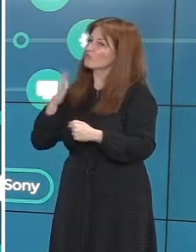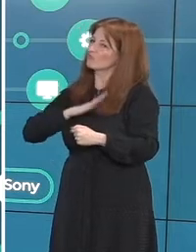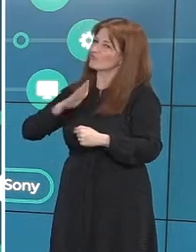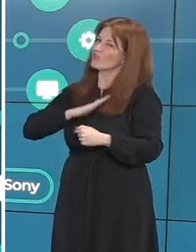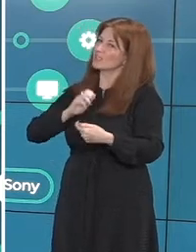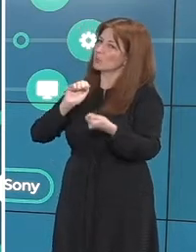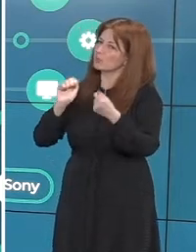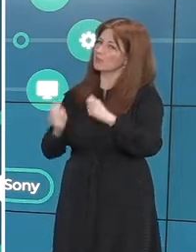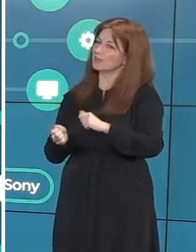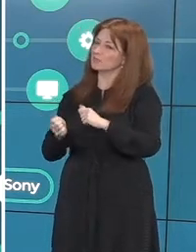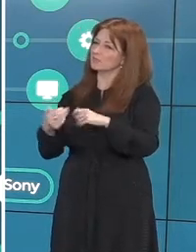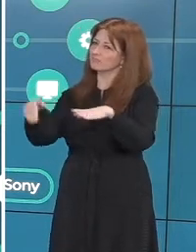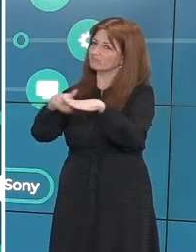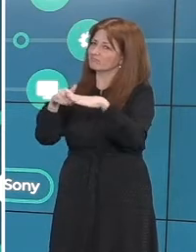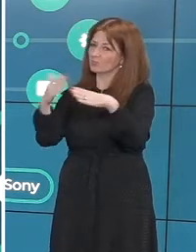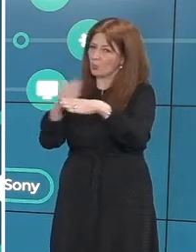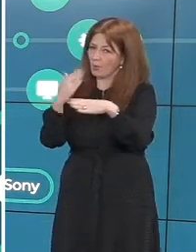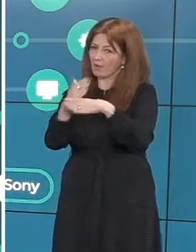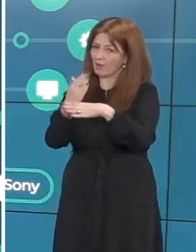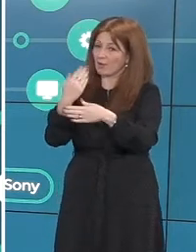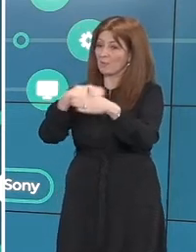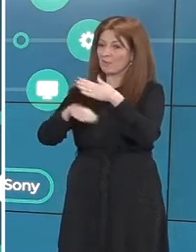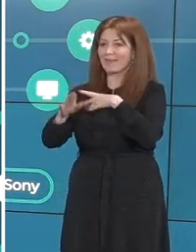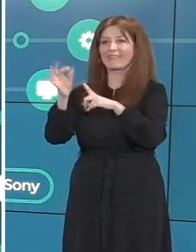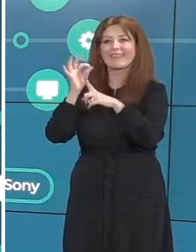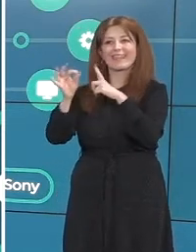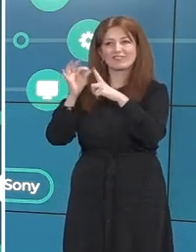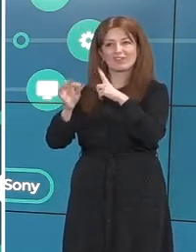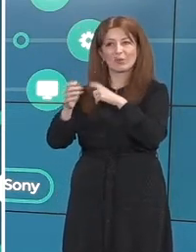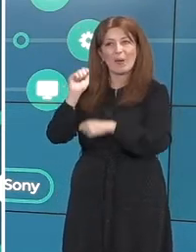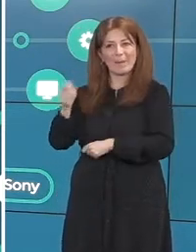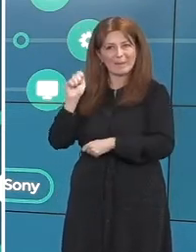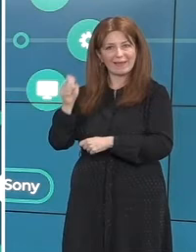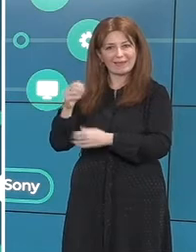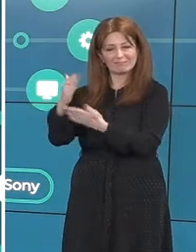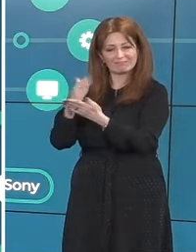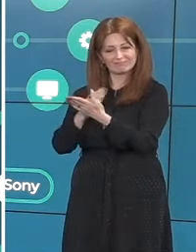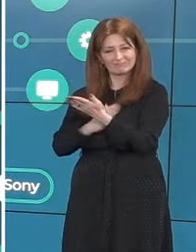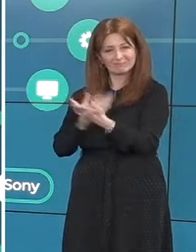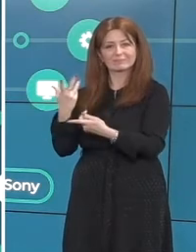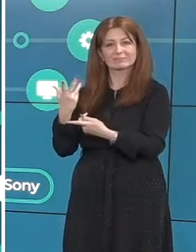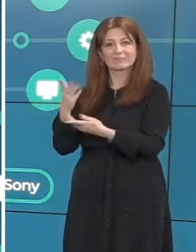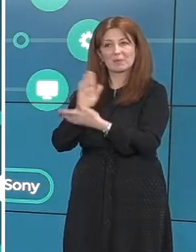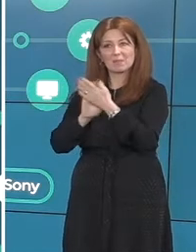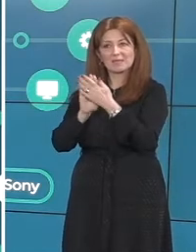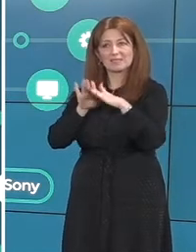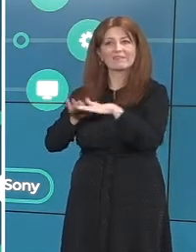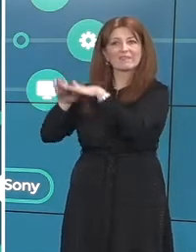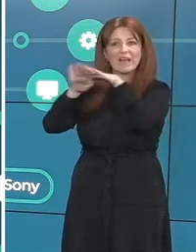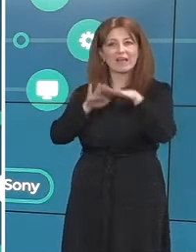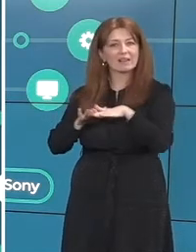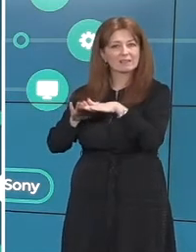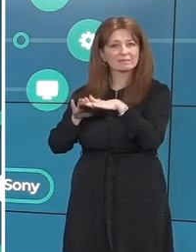workplace versus in the application and interview setting, so that, again, it is a fair and level playing field. What